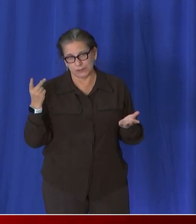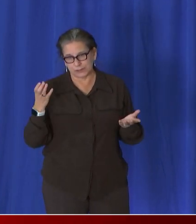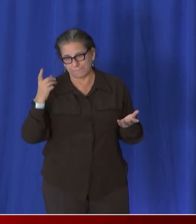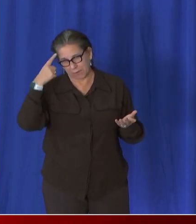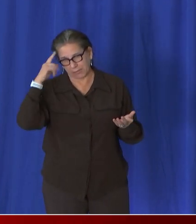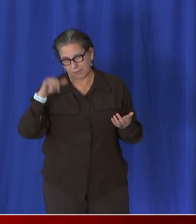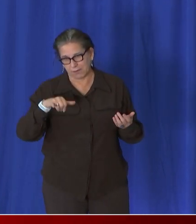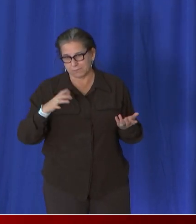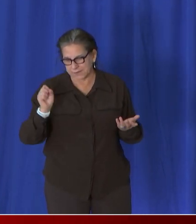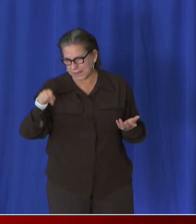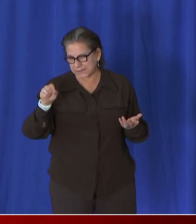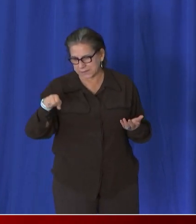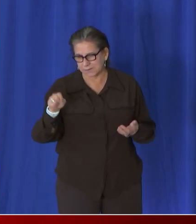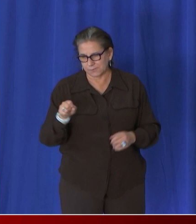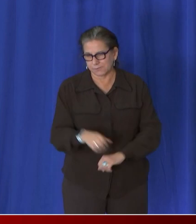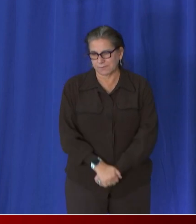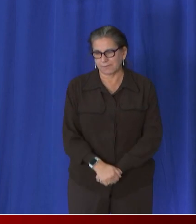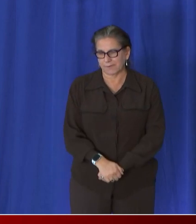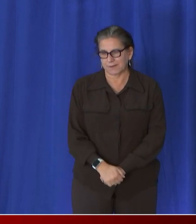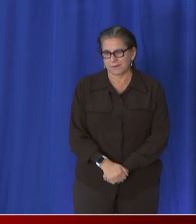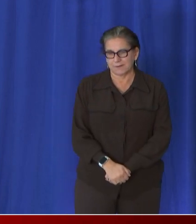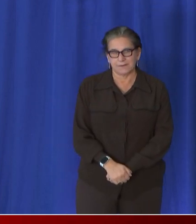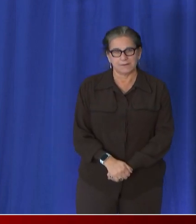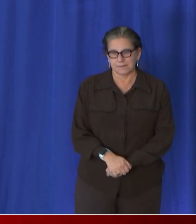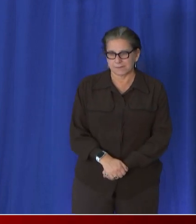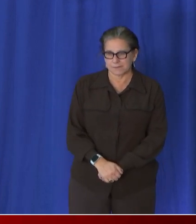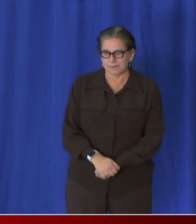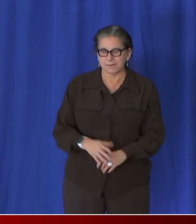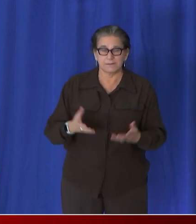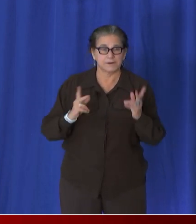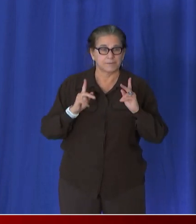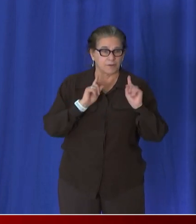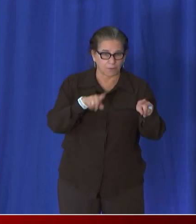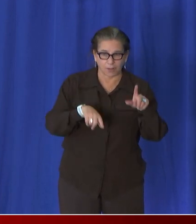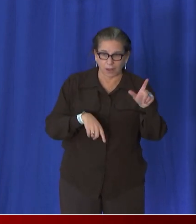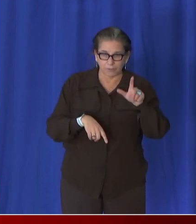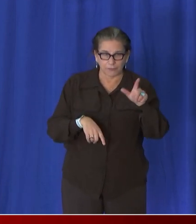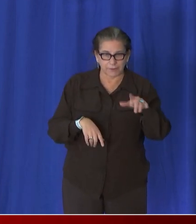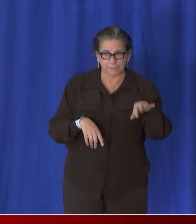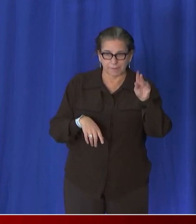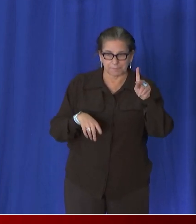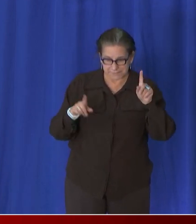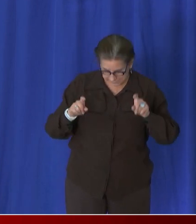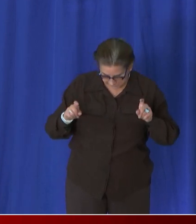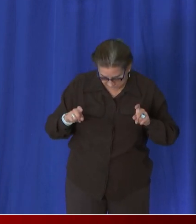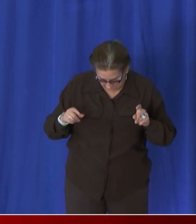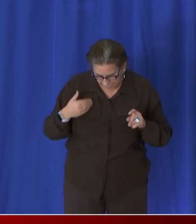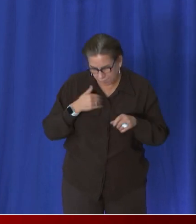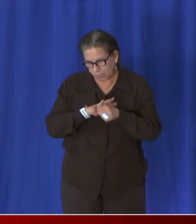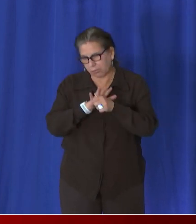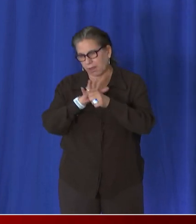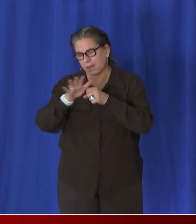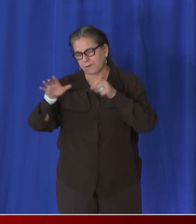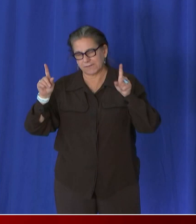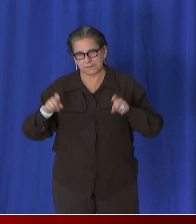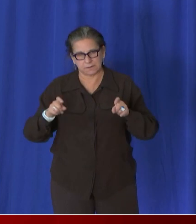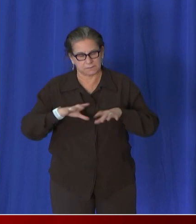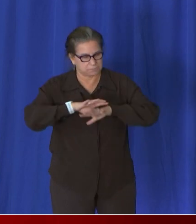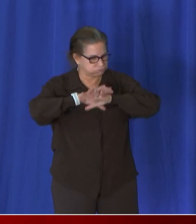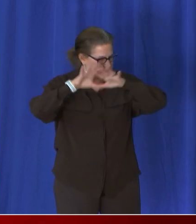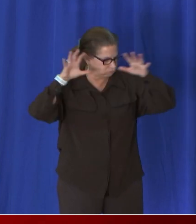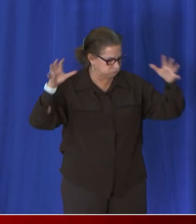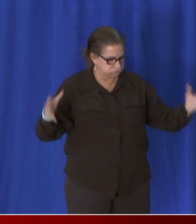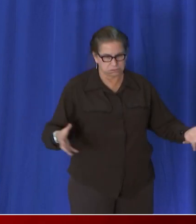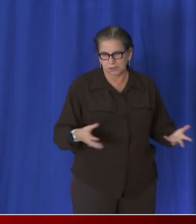know many individuals came to the libraries to get those tests. There's plenty of supply. We talked about that on Monday. We talked about the